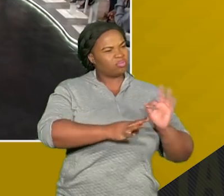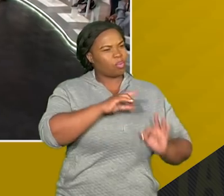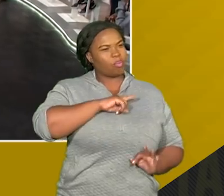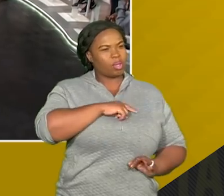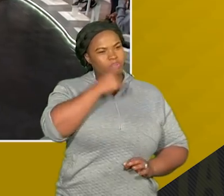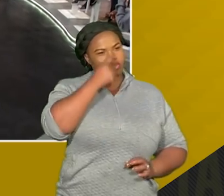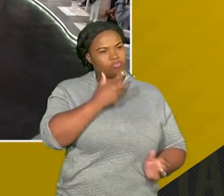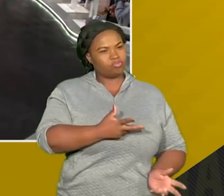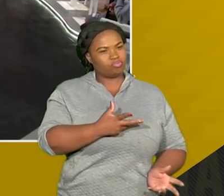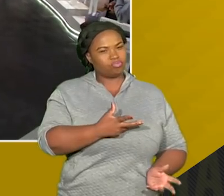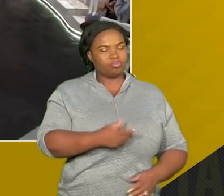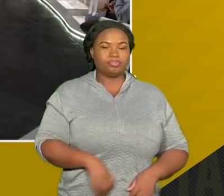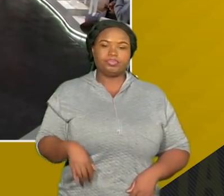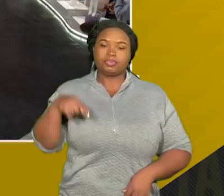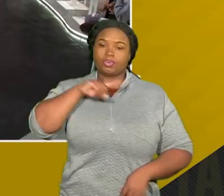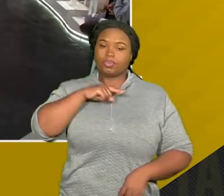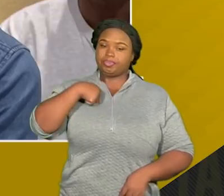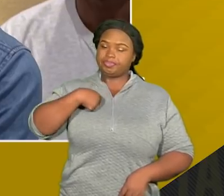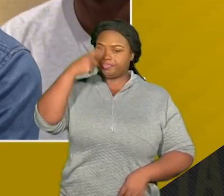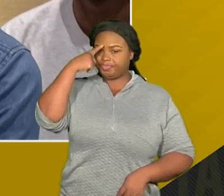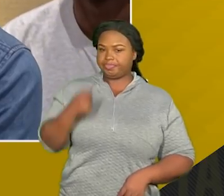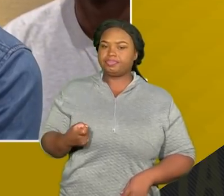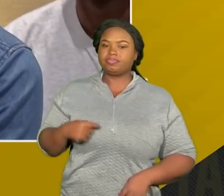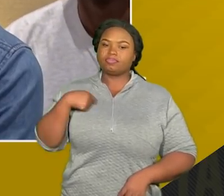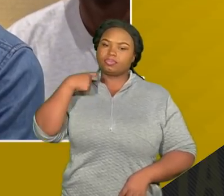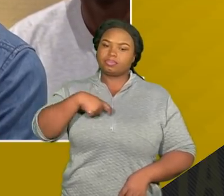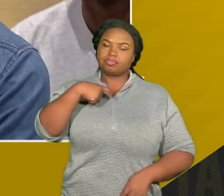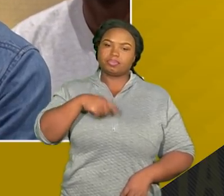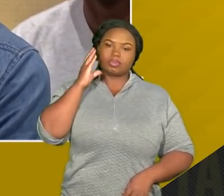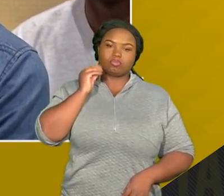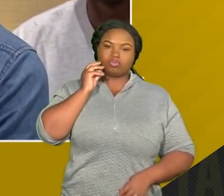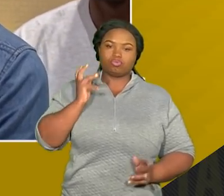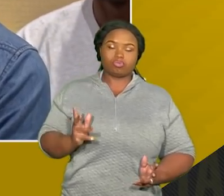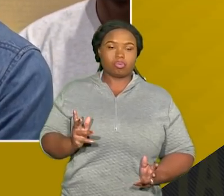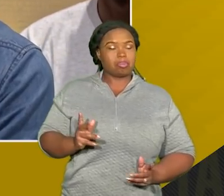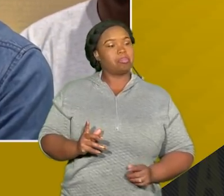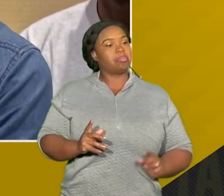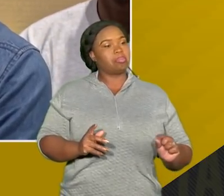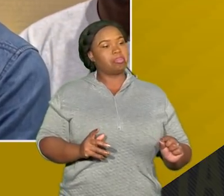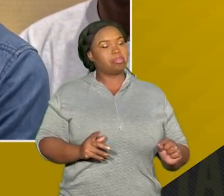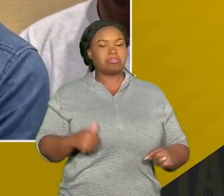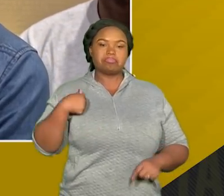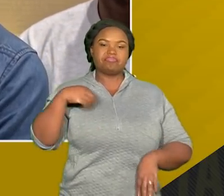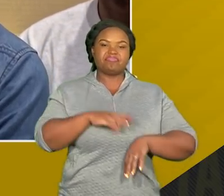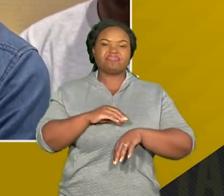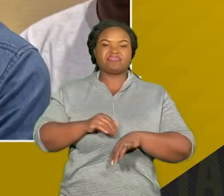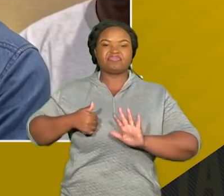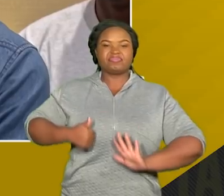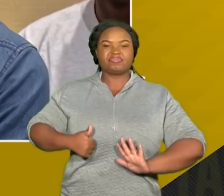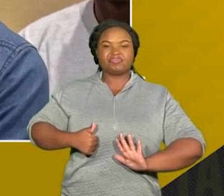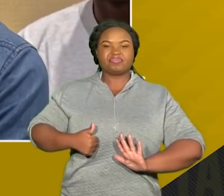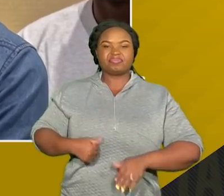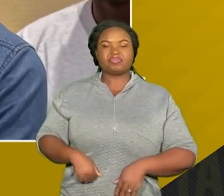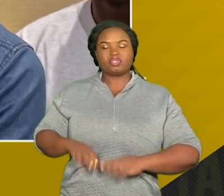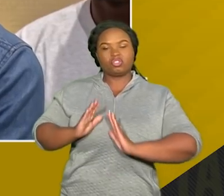will be blowing. The reason why I believe in witchcraft is because I had a personal experience with it. Okay, tell us. I was 6 years old. I was coming